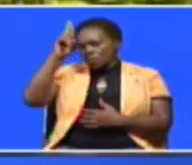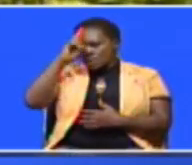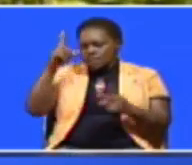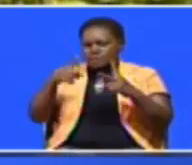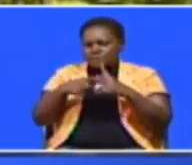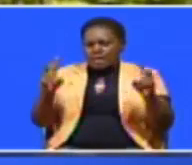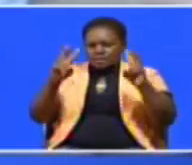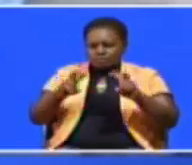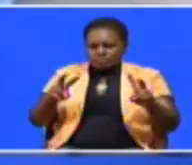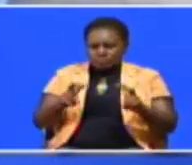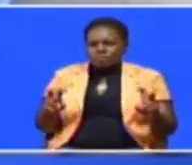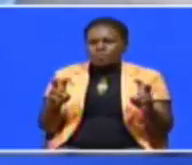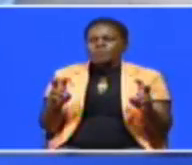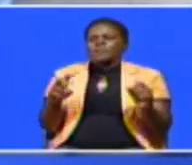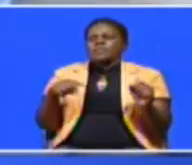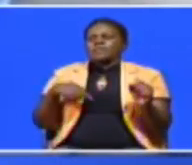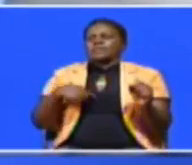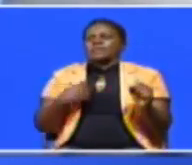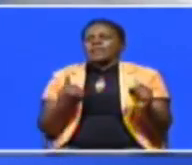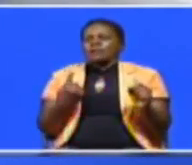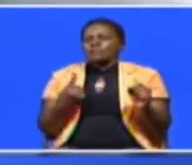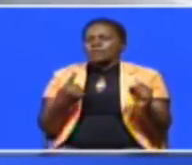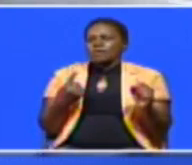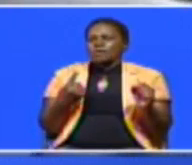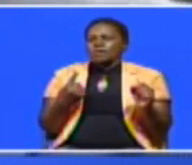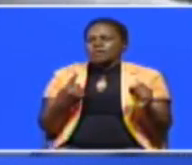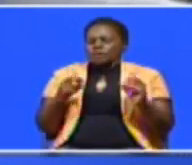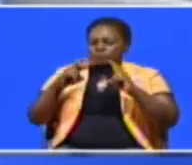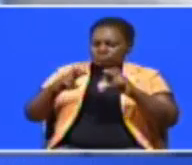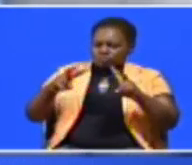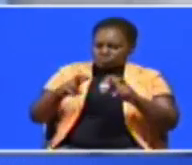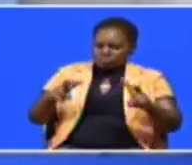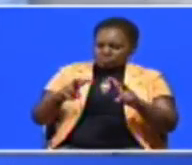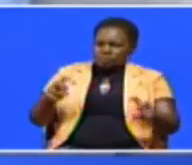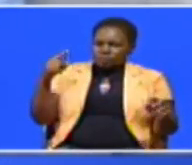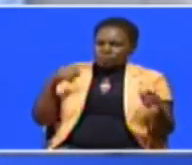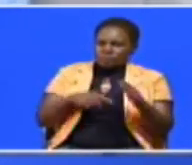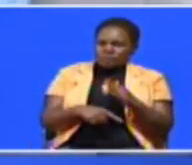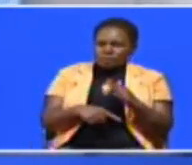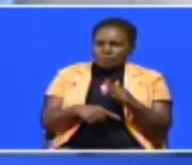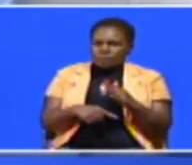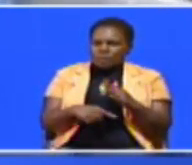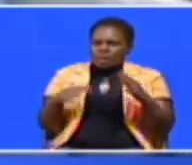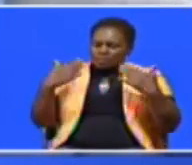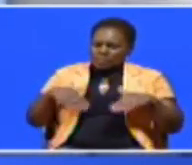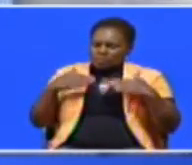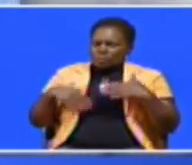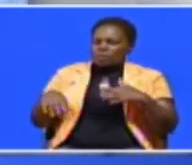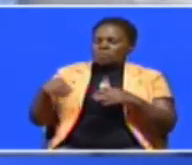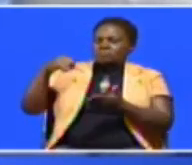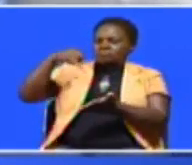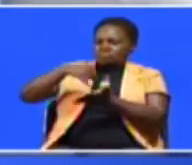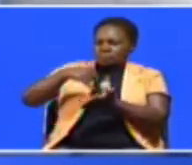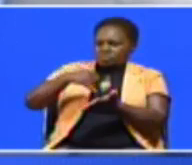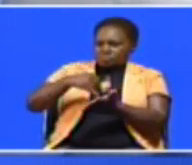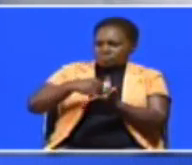pursuing crucial leads. Tutaona kwamba uchunguzi unafanyika ili wale ambao walihusika na hii